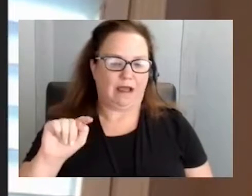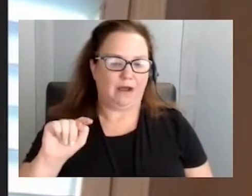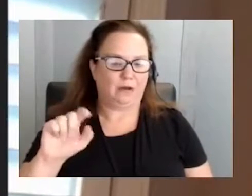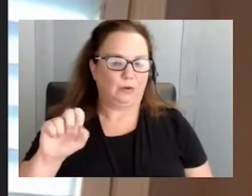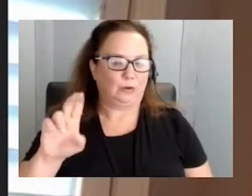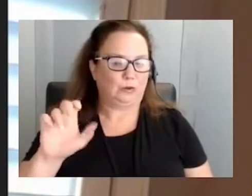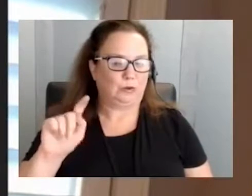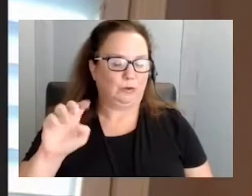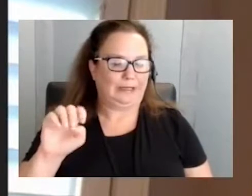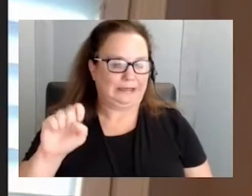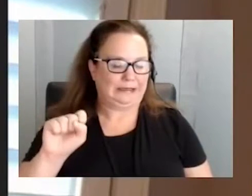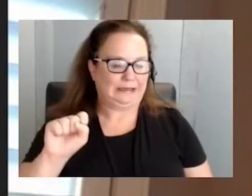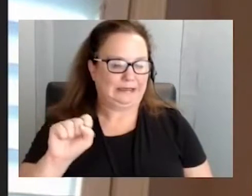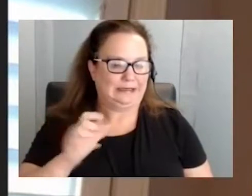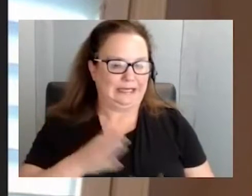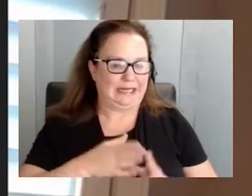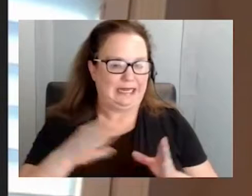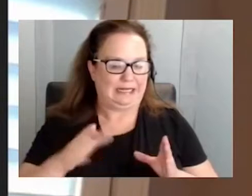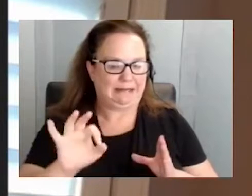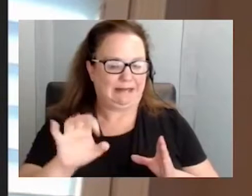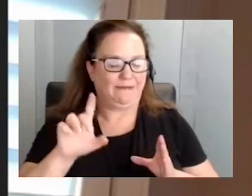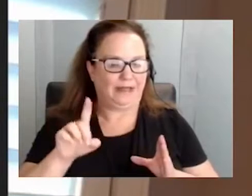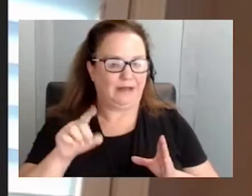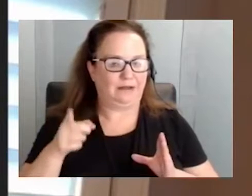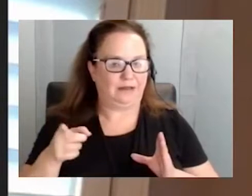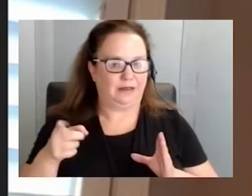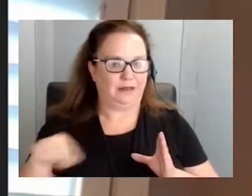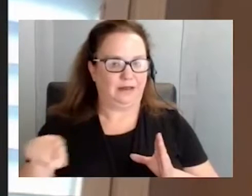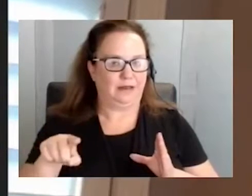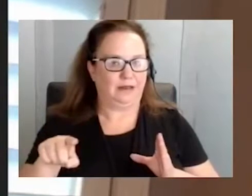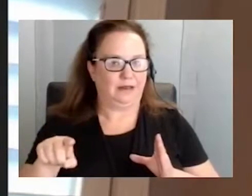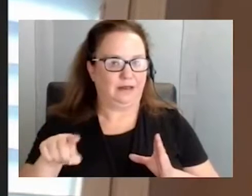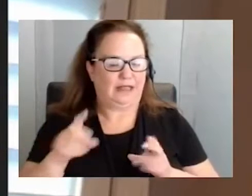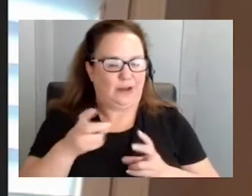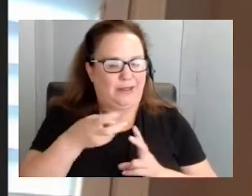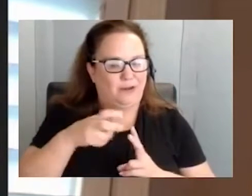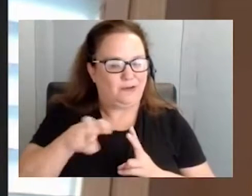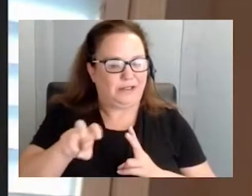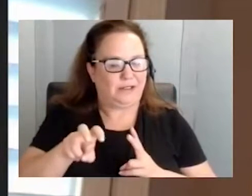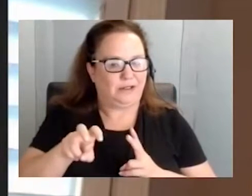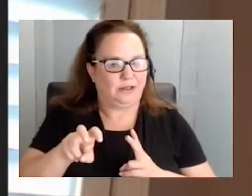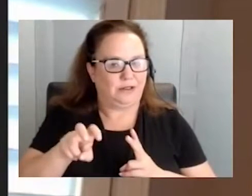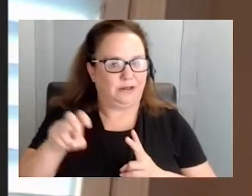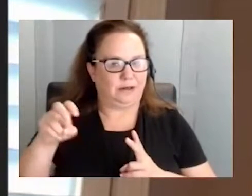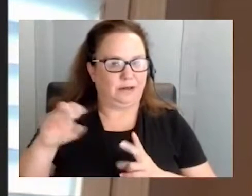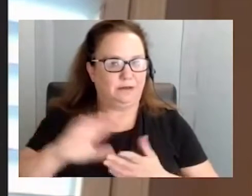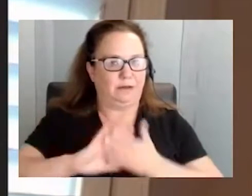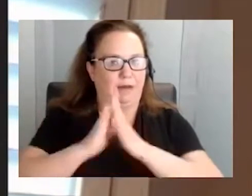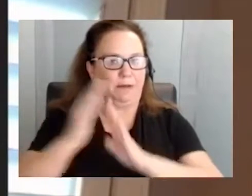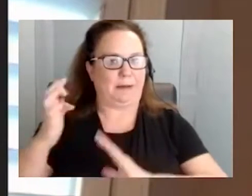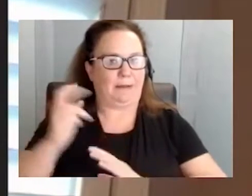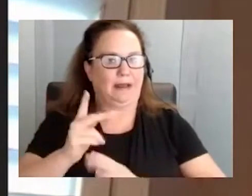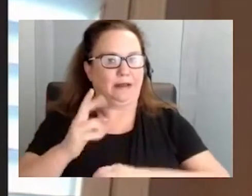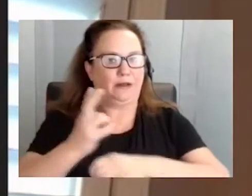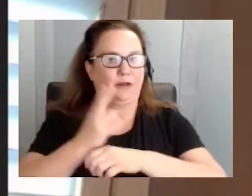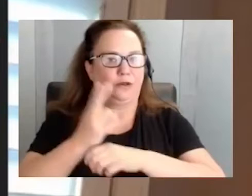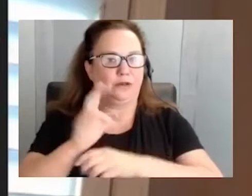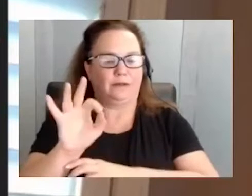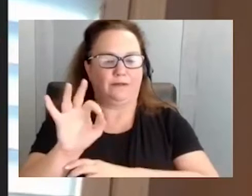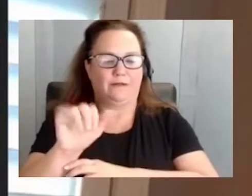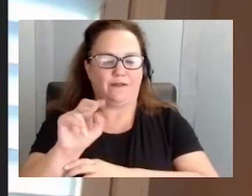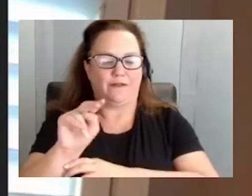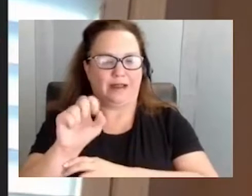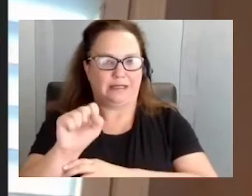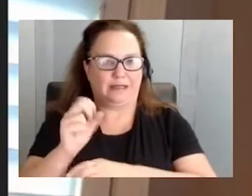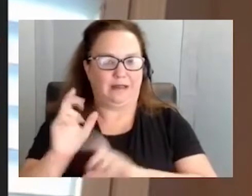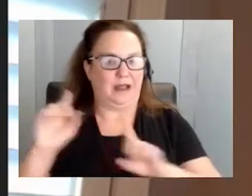suites, next to the field that currently are in the transition period of getting turned back into being used for fans. They've